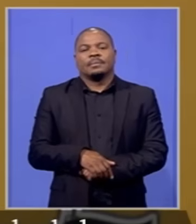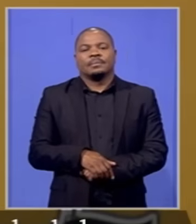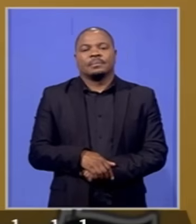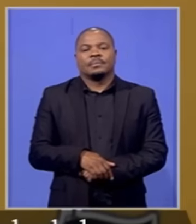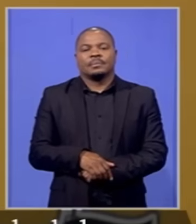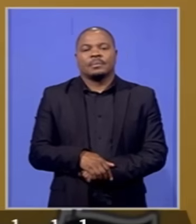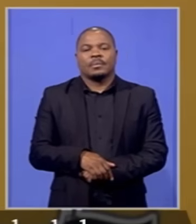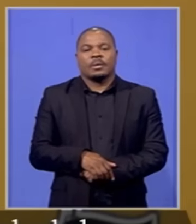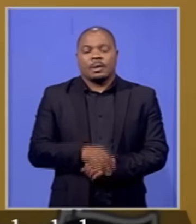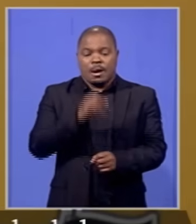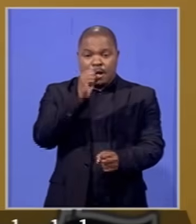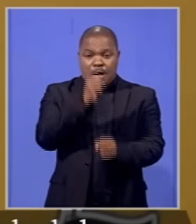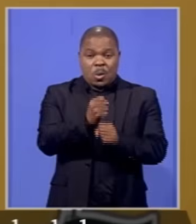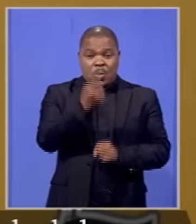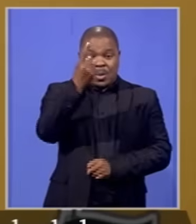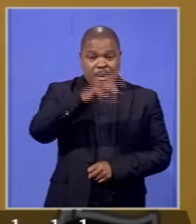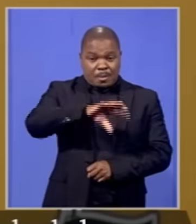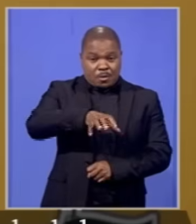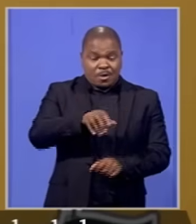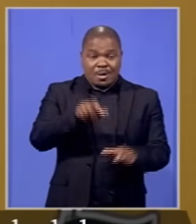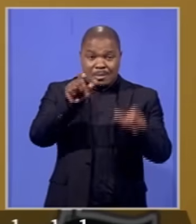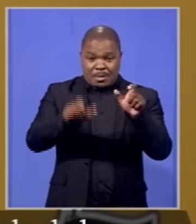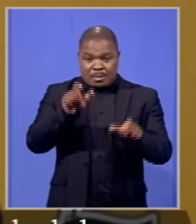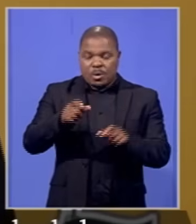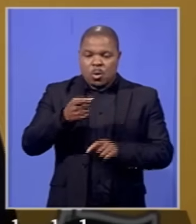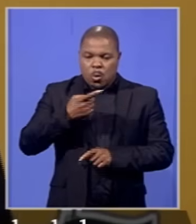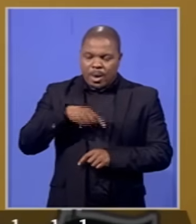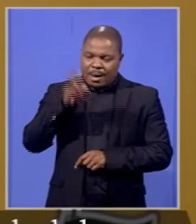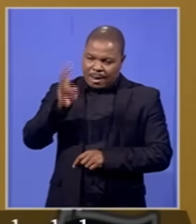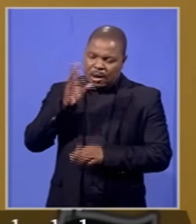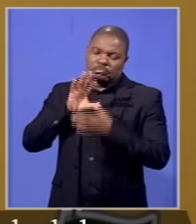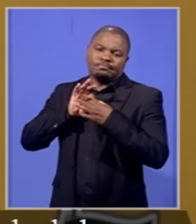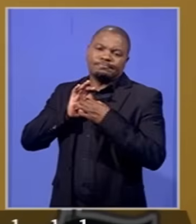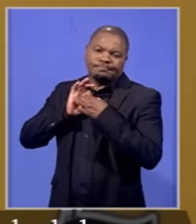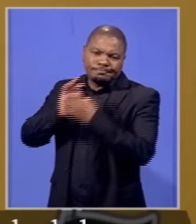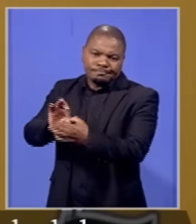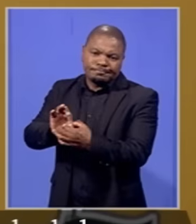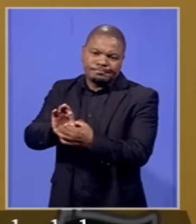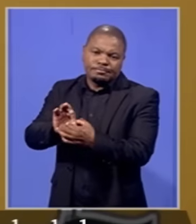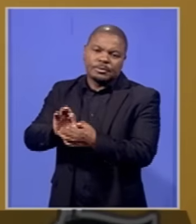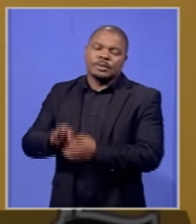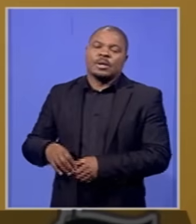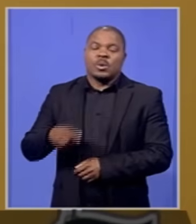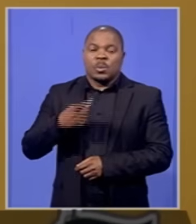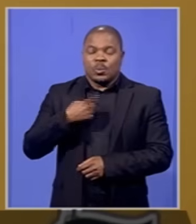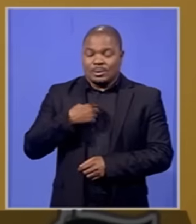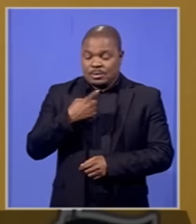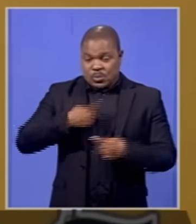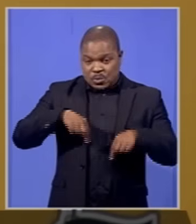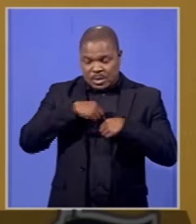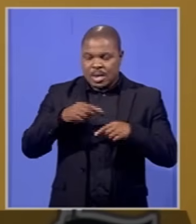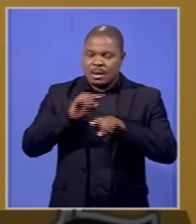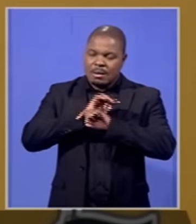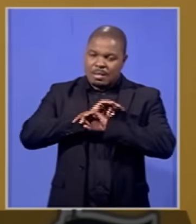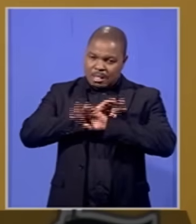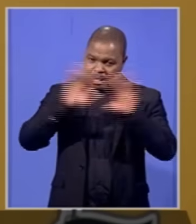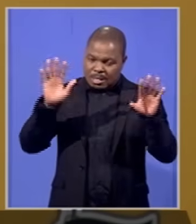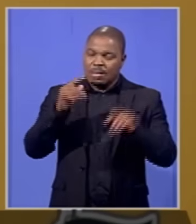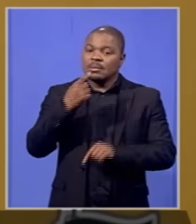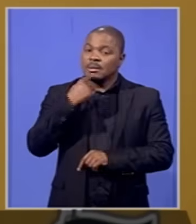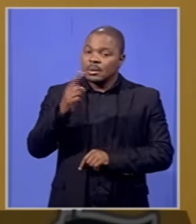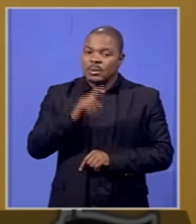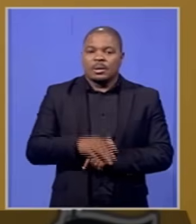To the people of Gauteng, we want to recommit to you and make it quite clear that today we have resolved